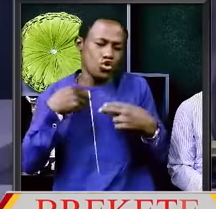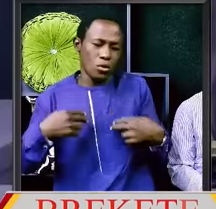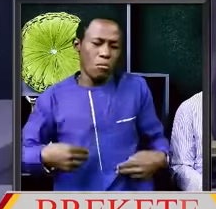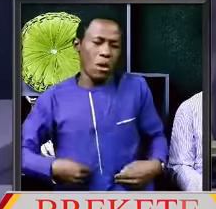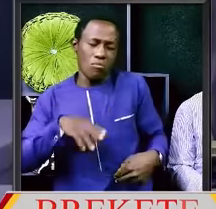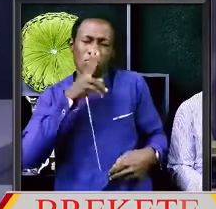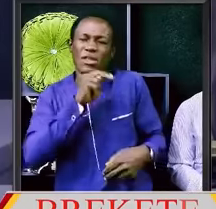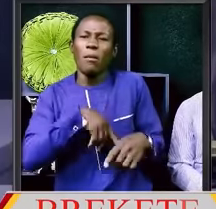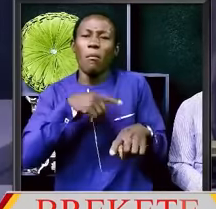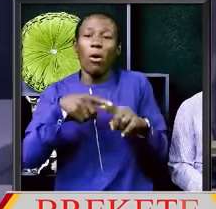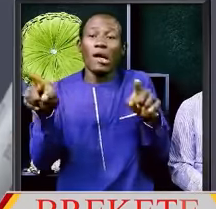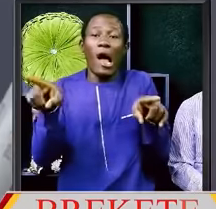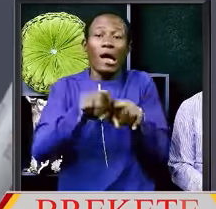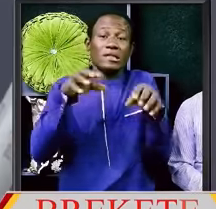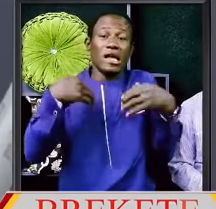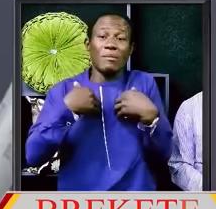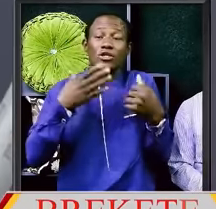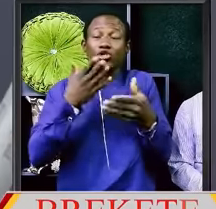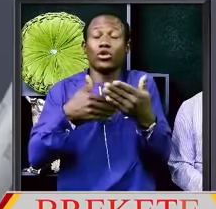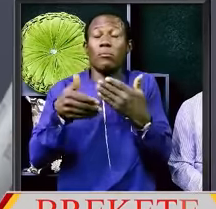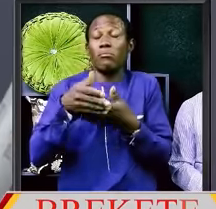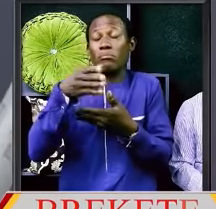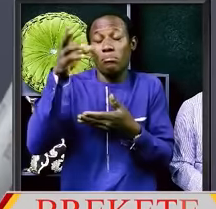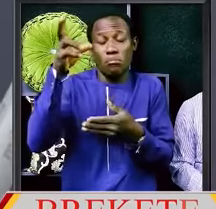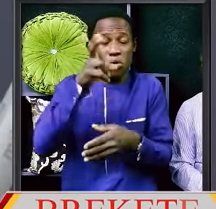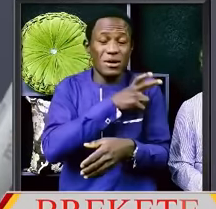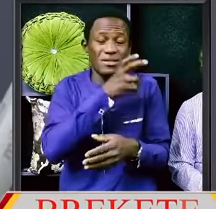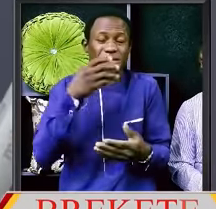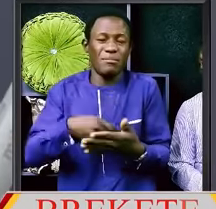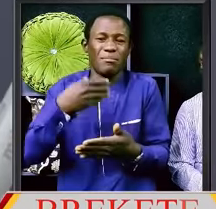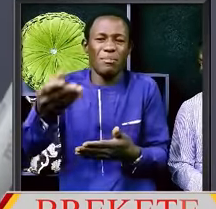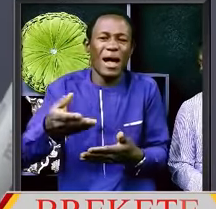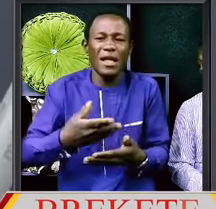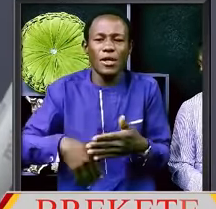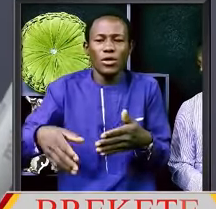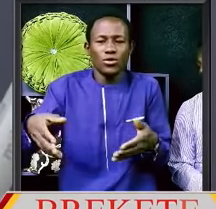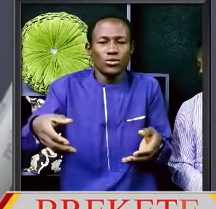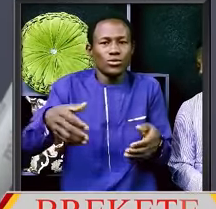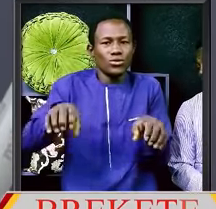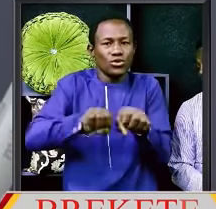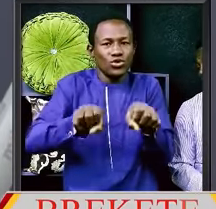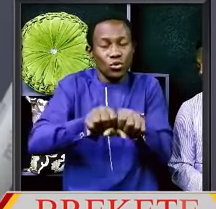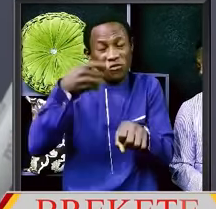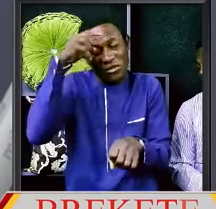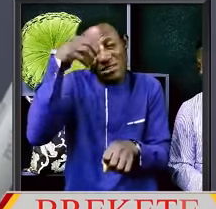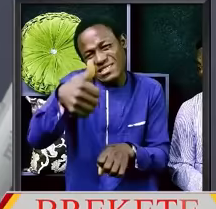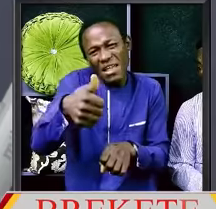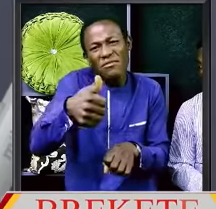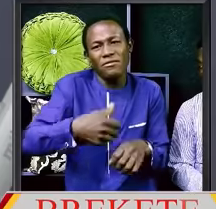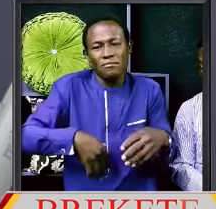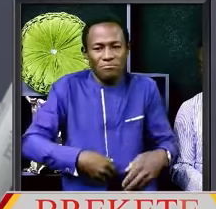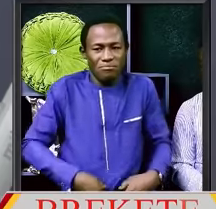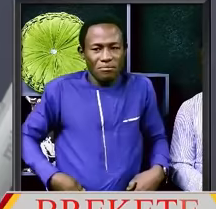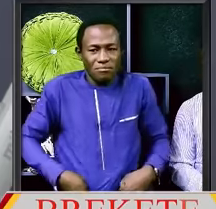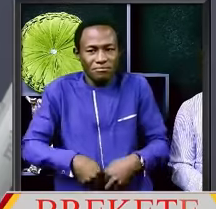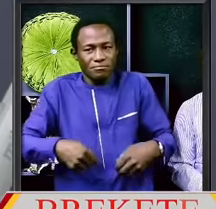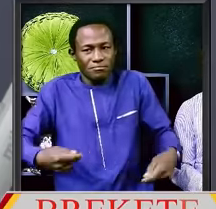buy uniform for themselves. Some, they buy beret. Some, they buy belt for themselves. In case una no know.